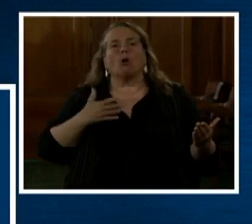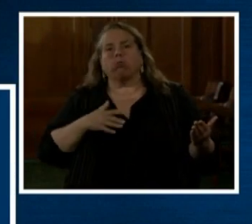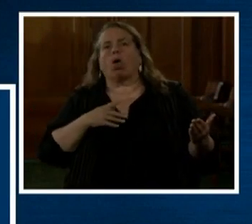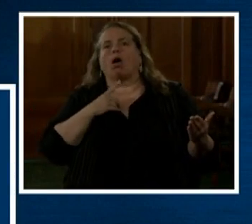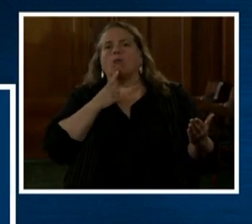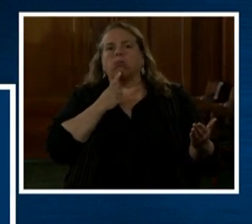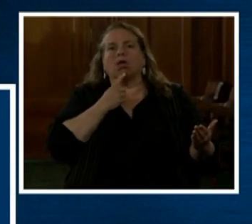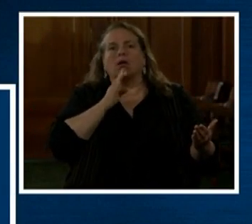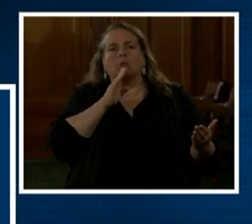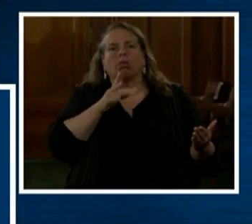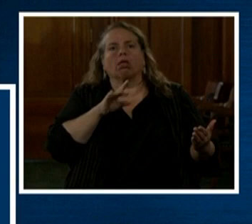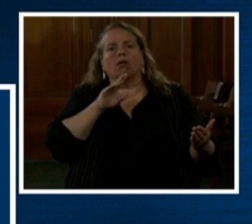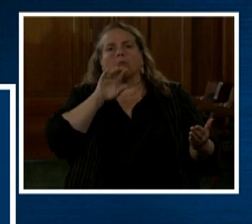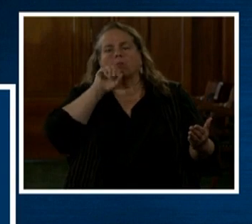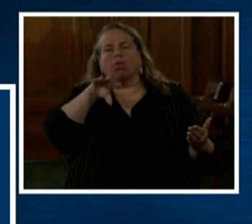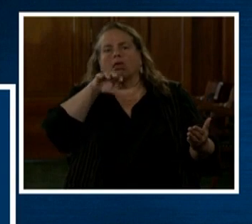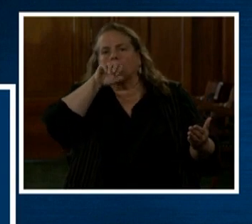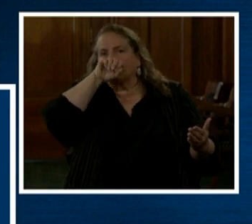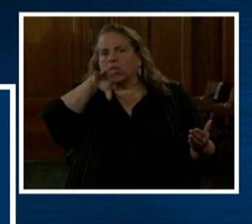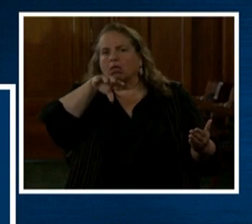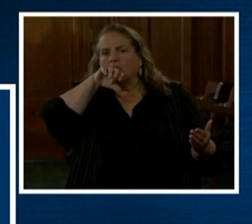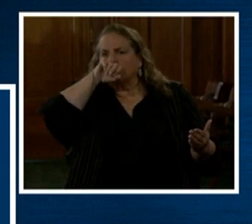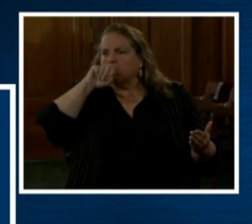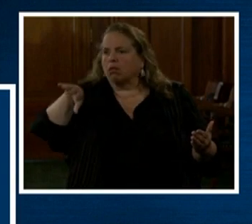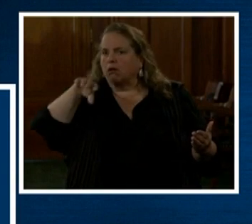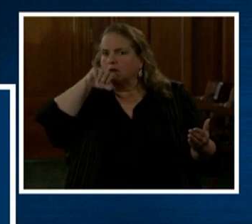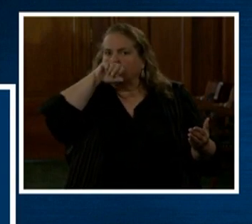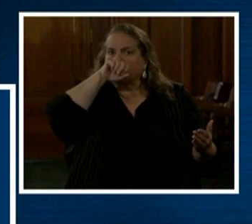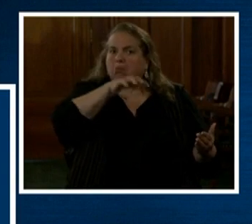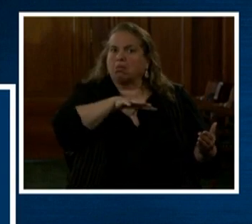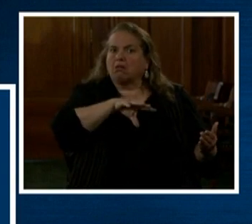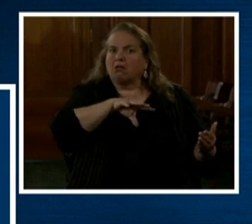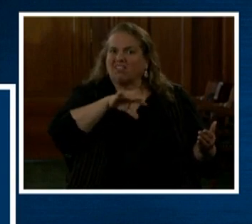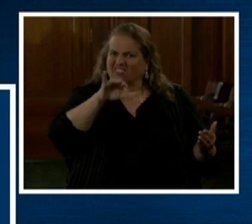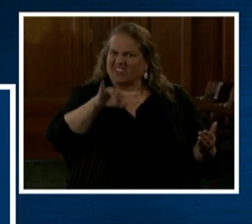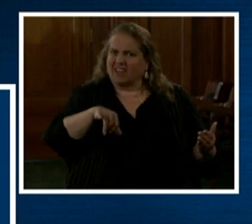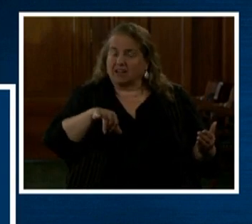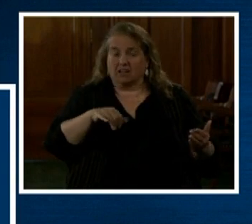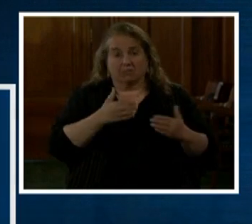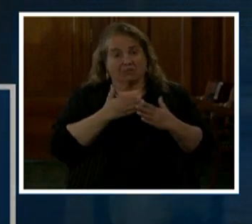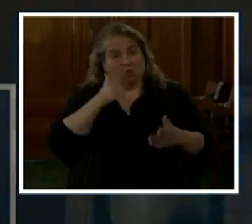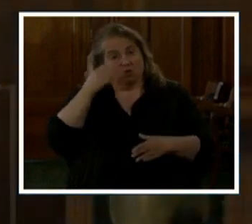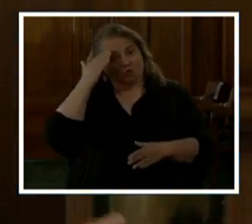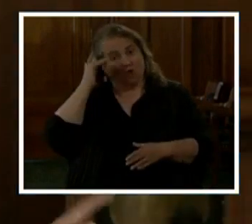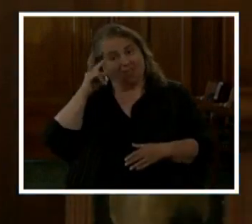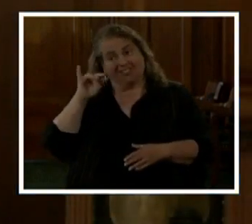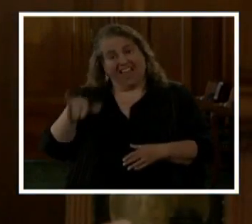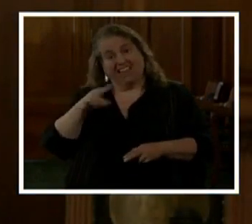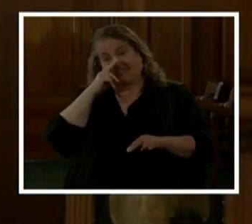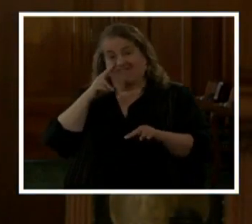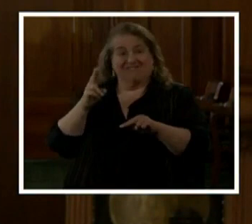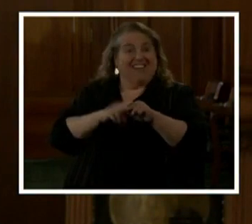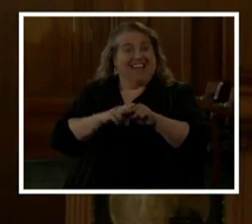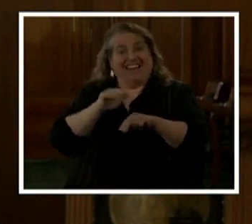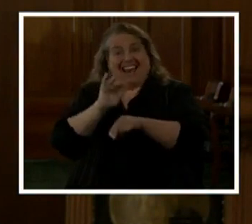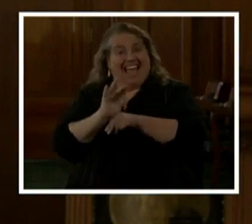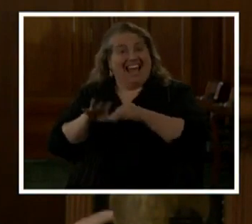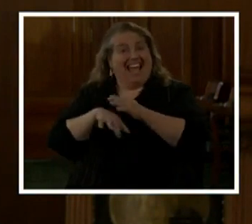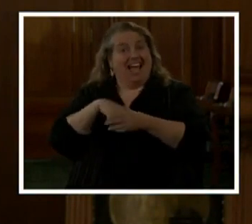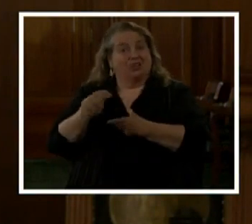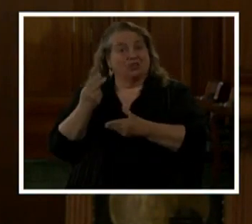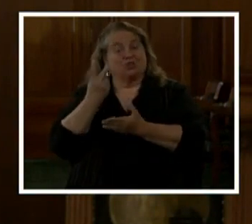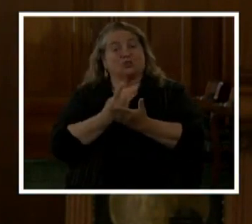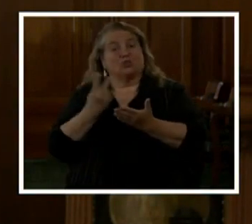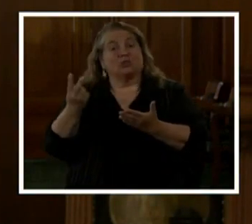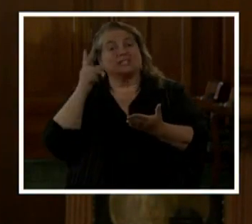how you spread this infection. And before you know it, that fun evening out turns into 2 weeks later